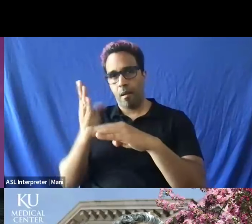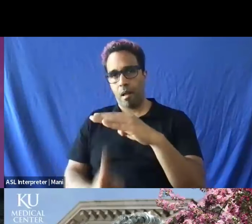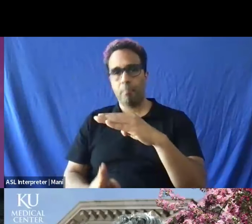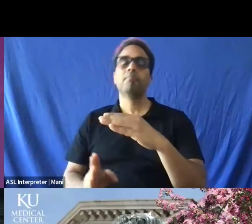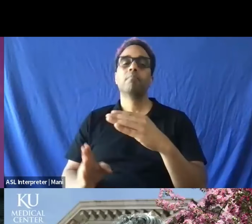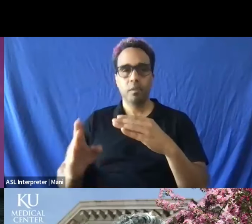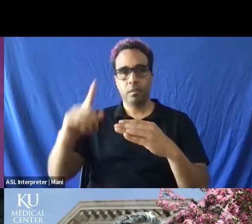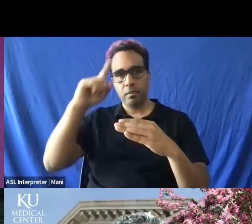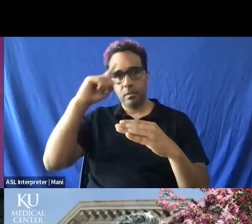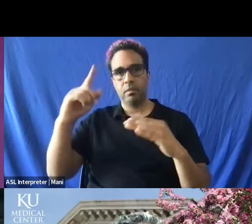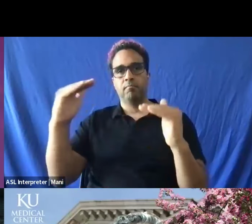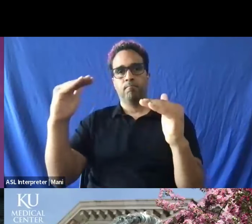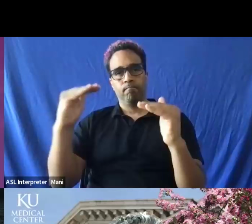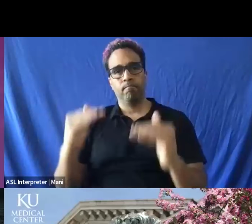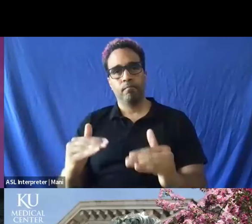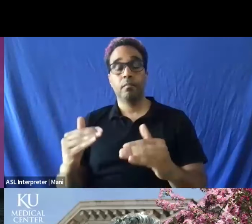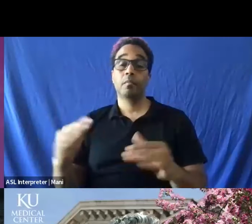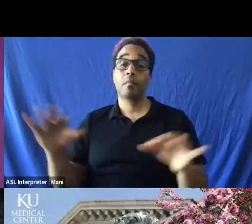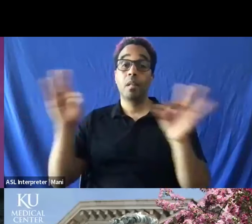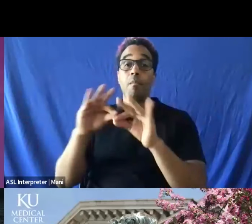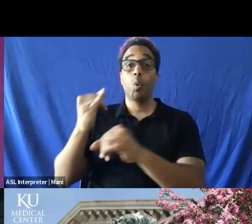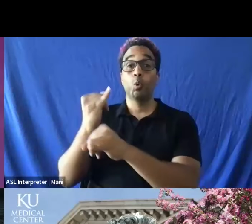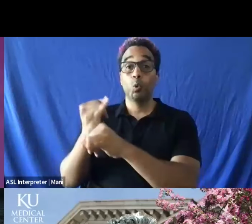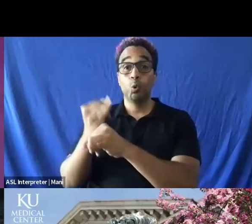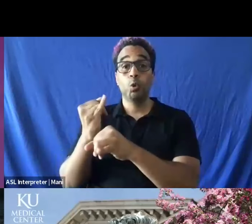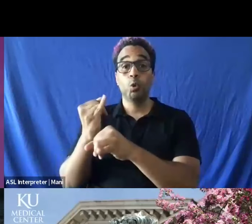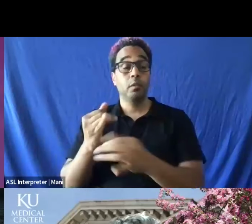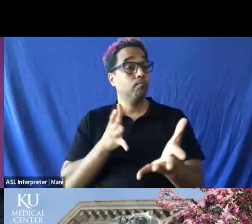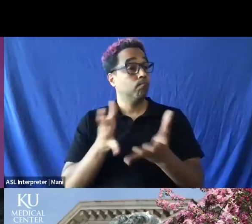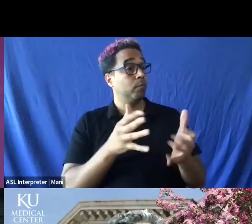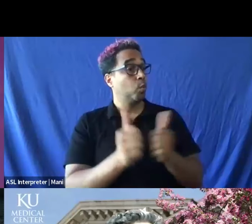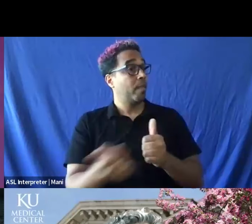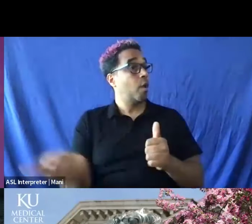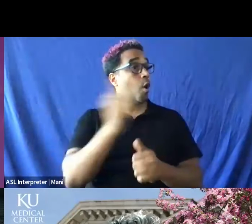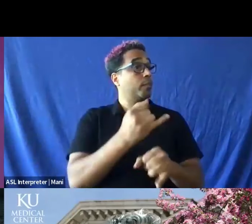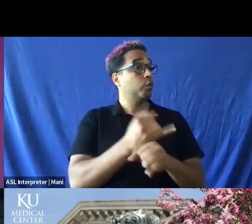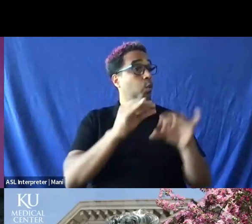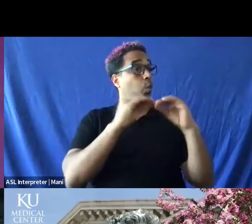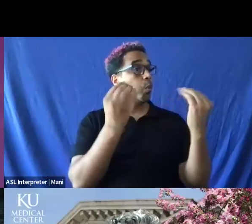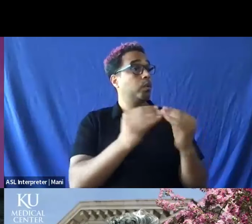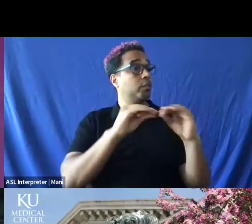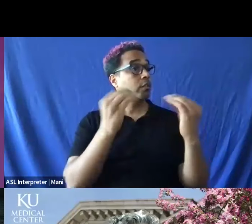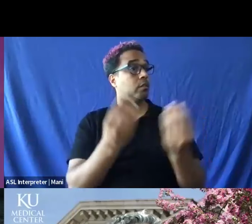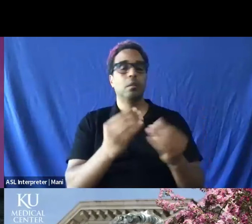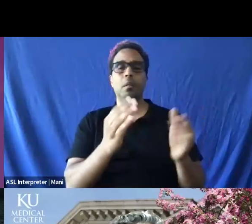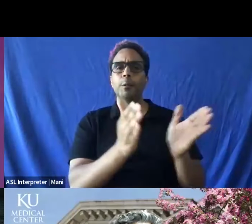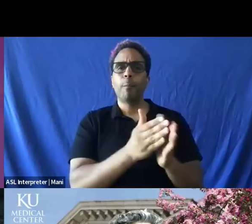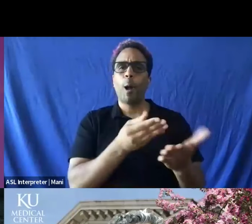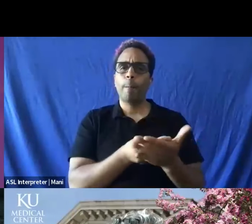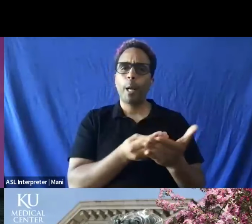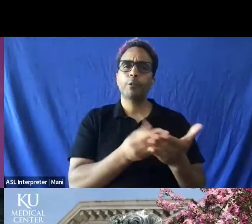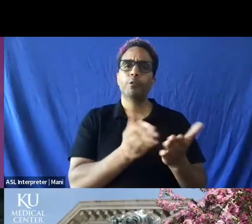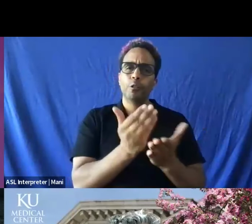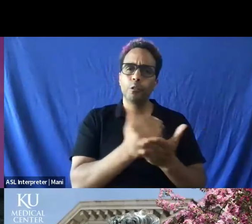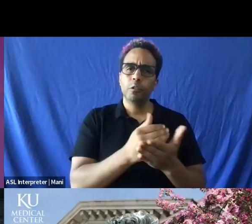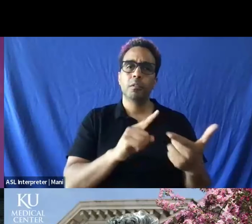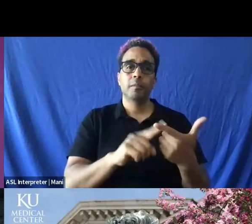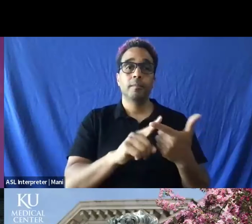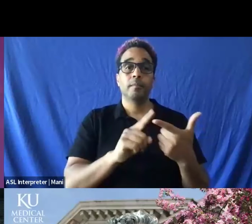to be humble when they play in the sandbox with other organizations that don't have the budget that we do, that don't have the ear